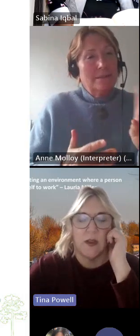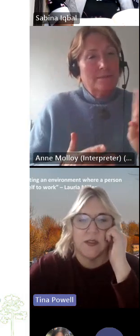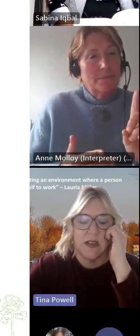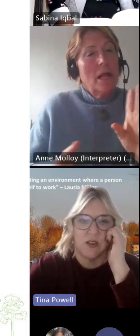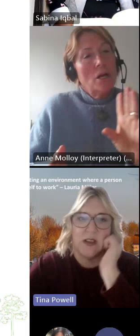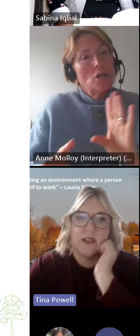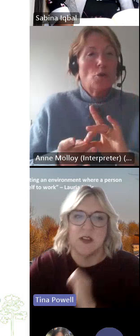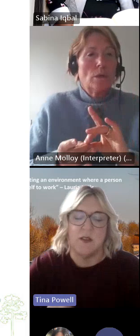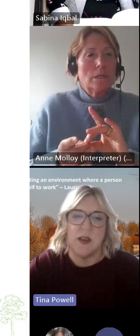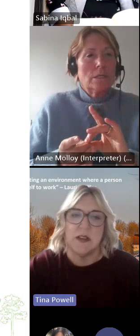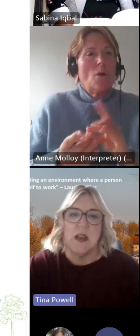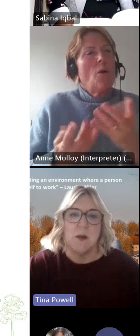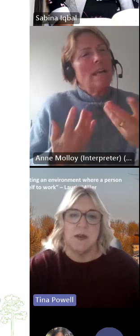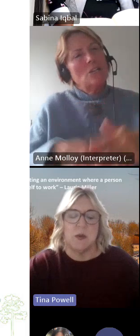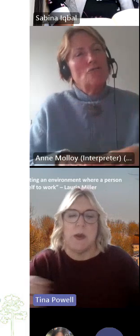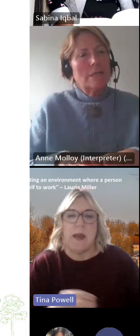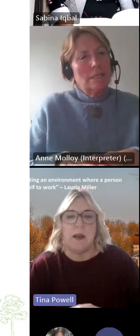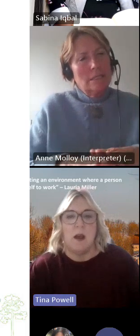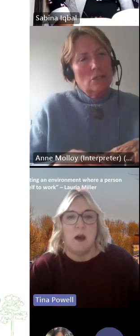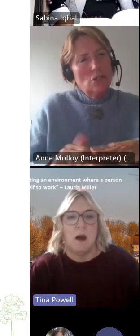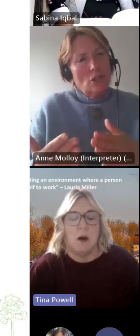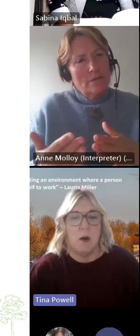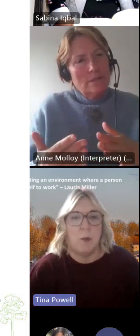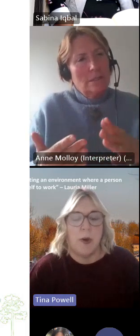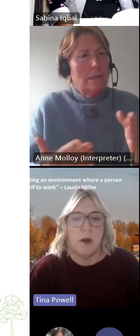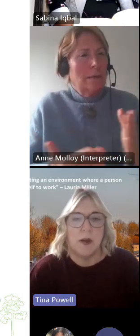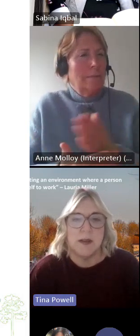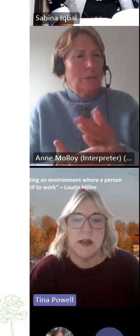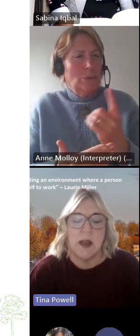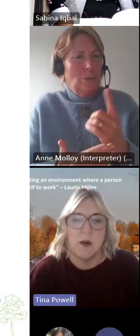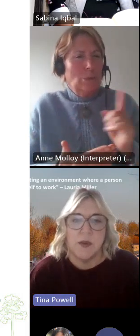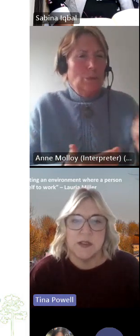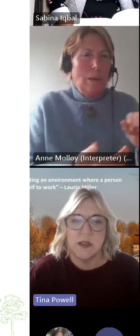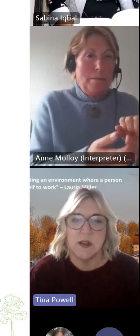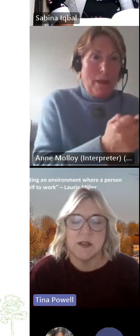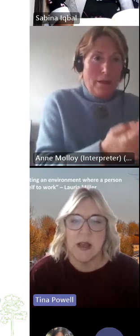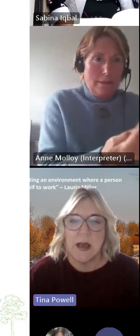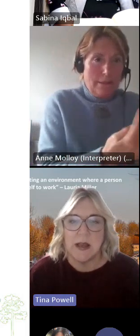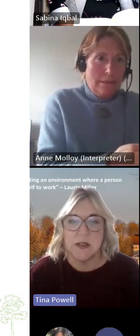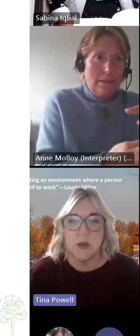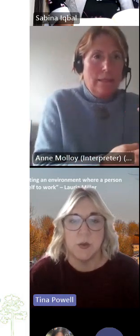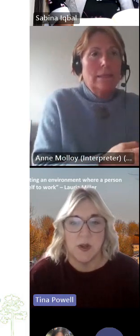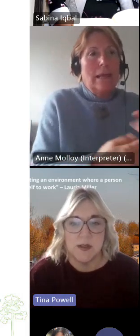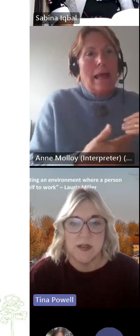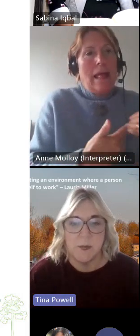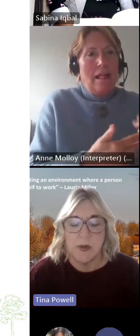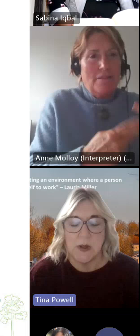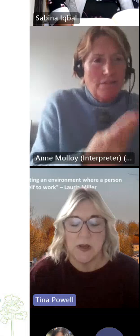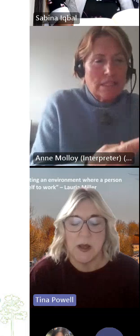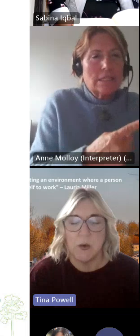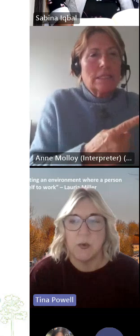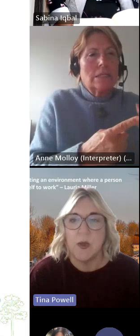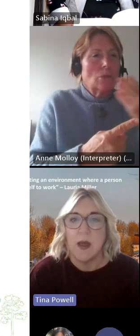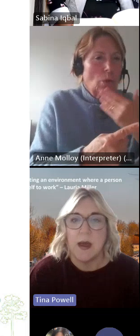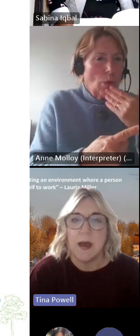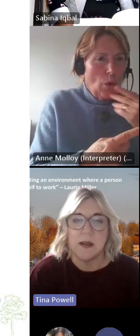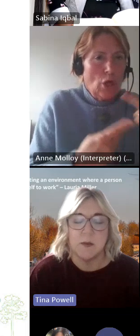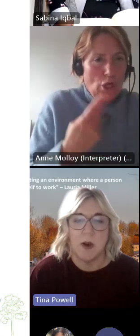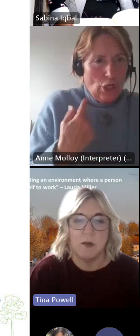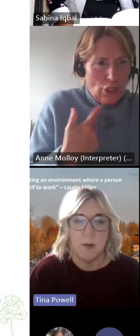joint service, an integrated service between our partners in health visitors and school nursing in